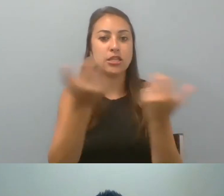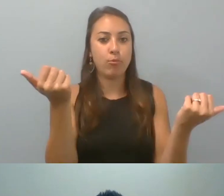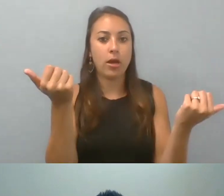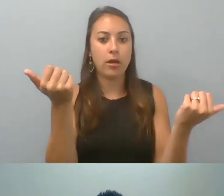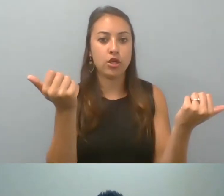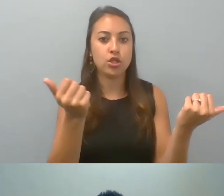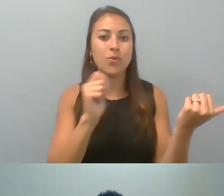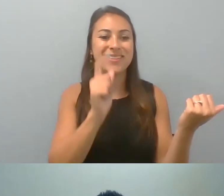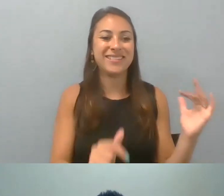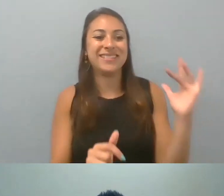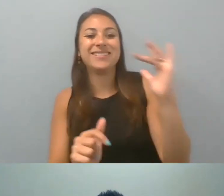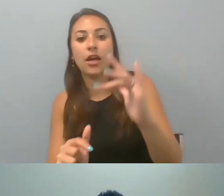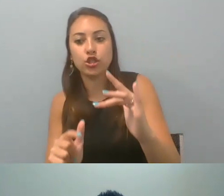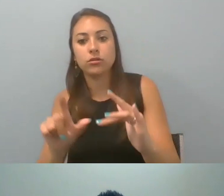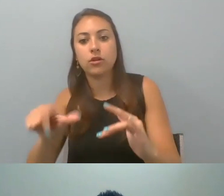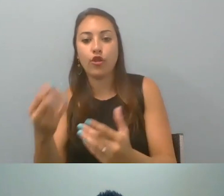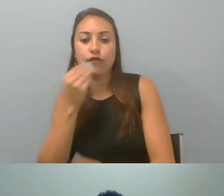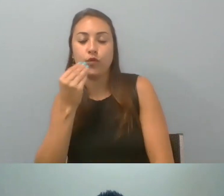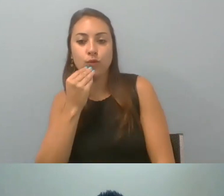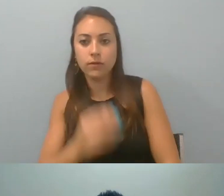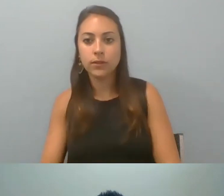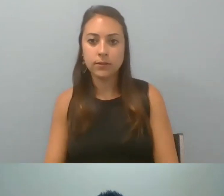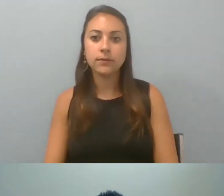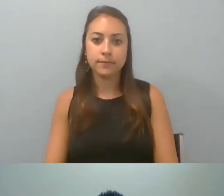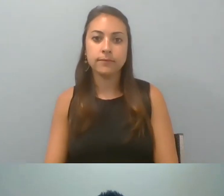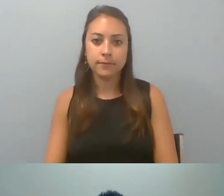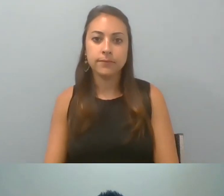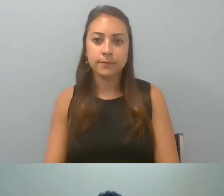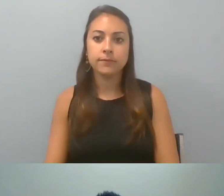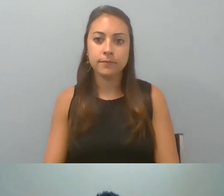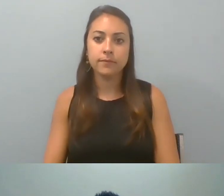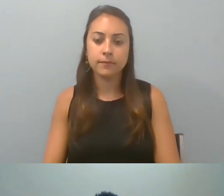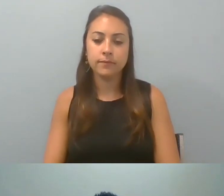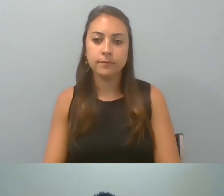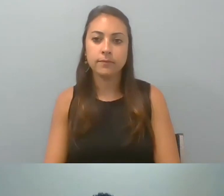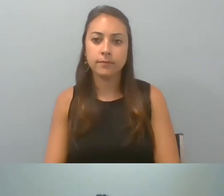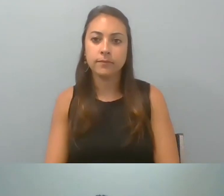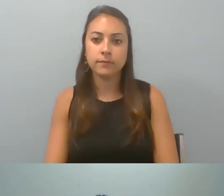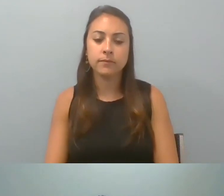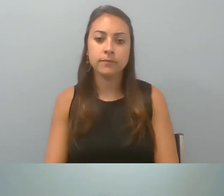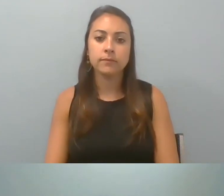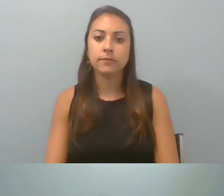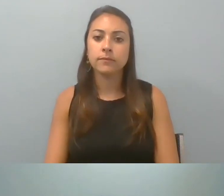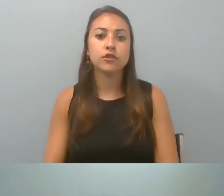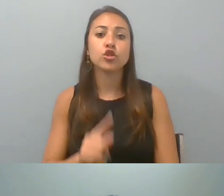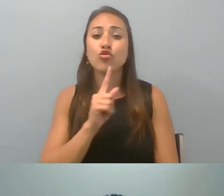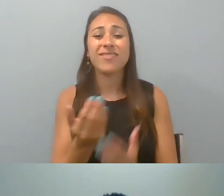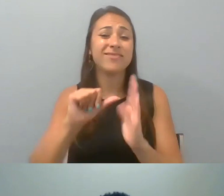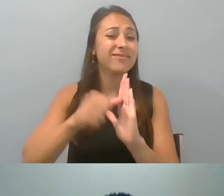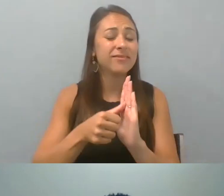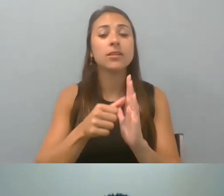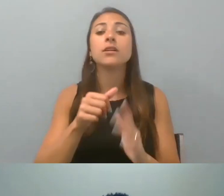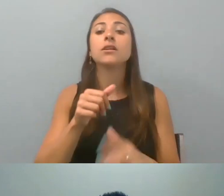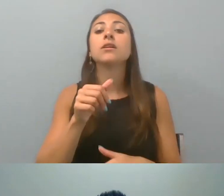taken on how the food is prepared, we do have accommodations for those individuals. Again, the best first step to have access to that